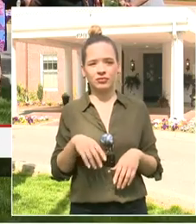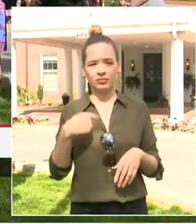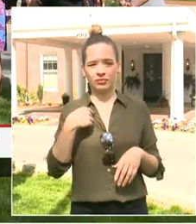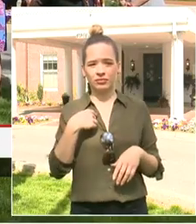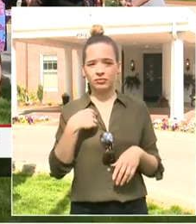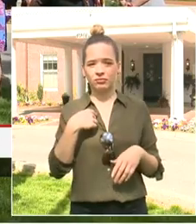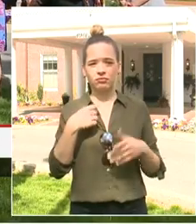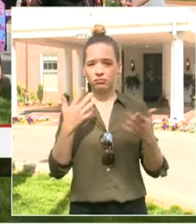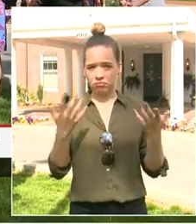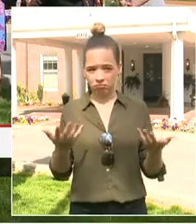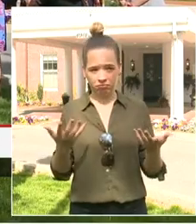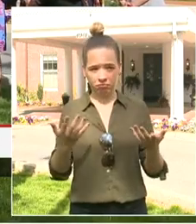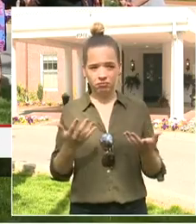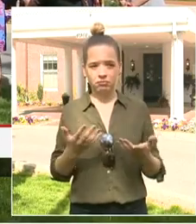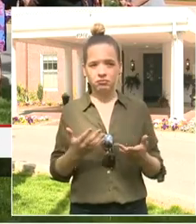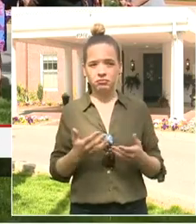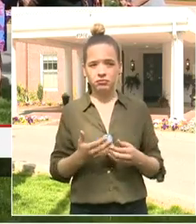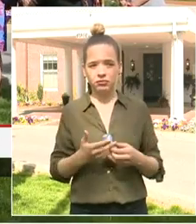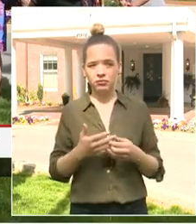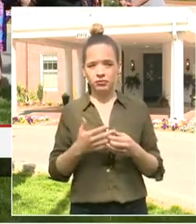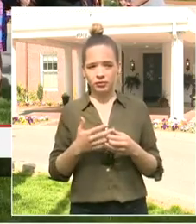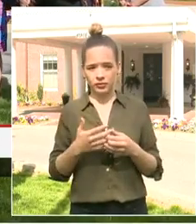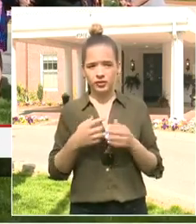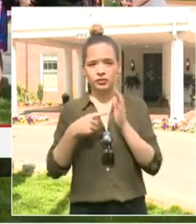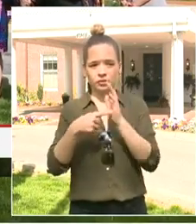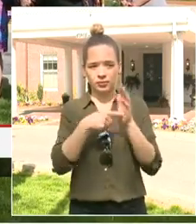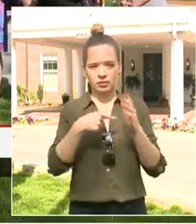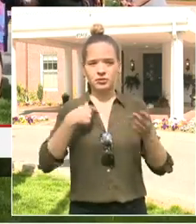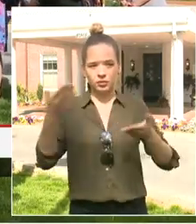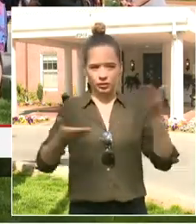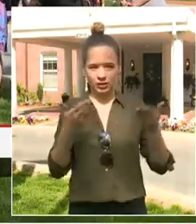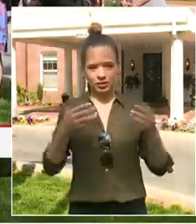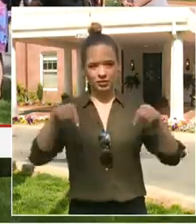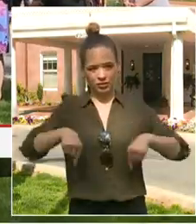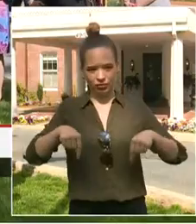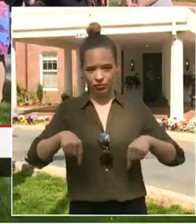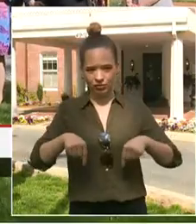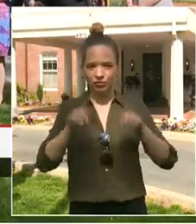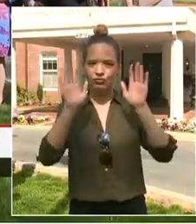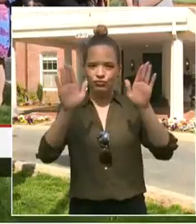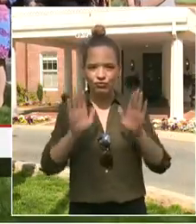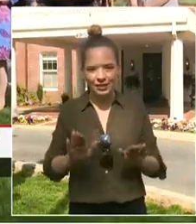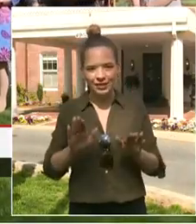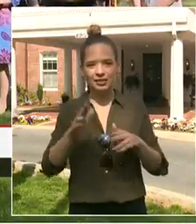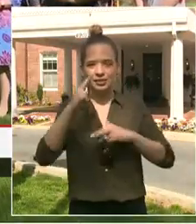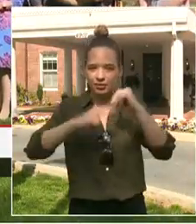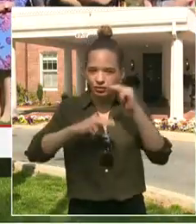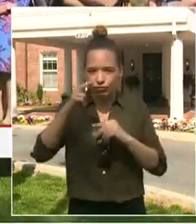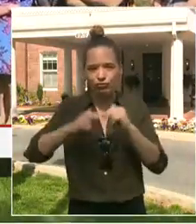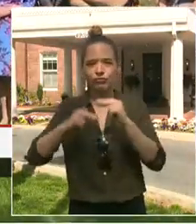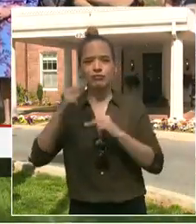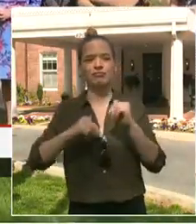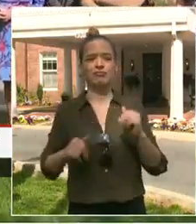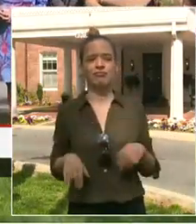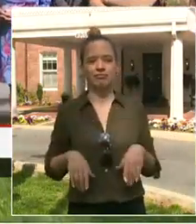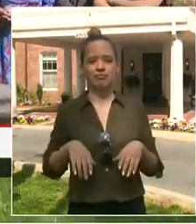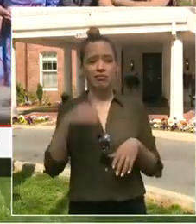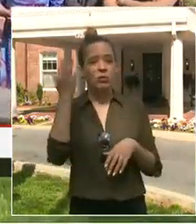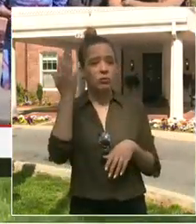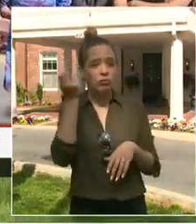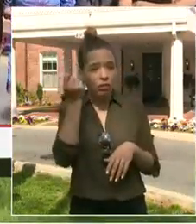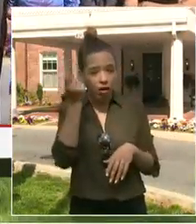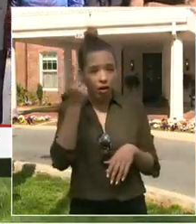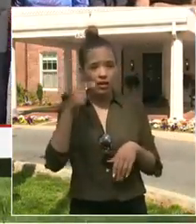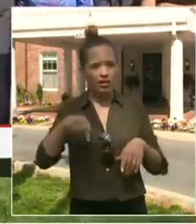want to welcome you all here to this great facility. We are really, really thrilled to be able to host this event for